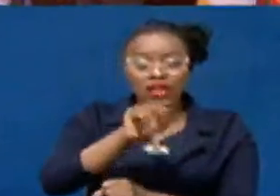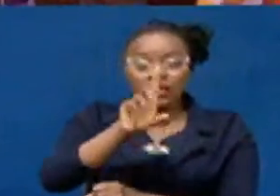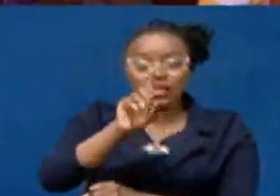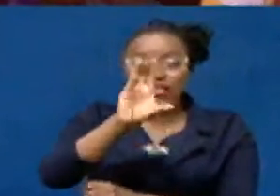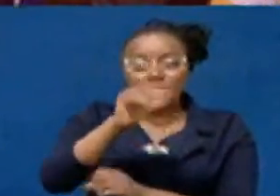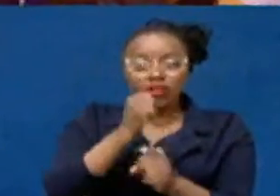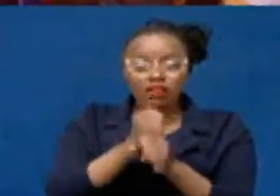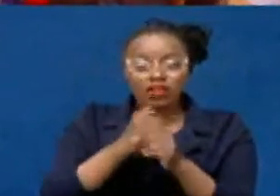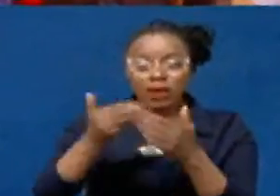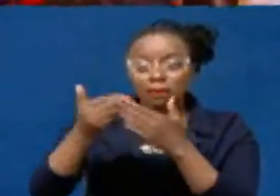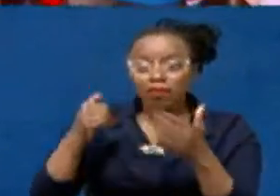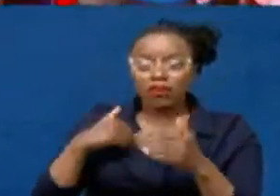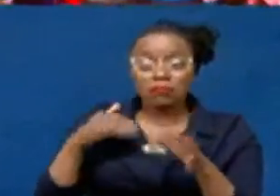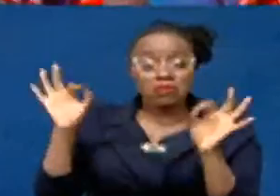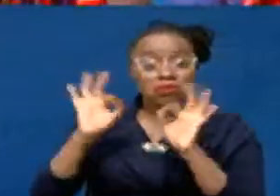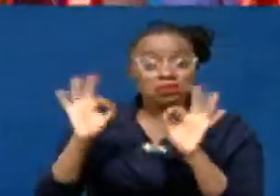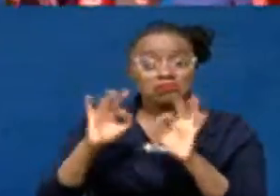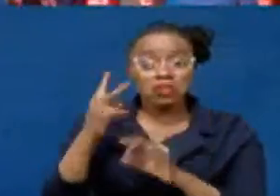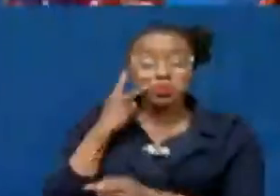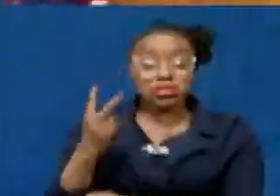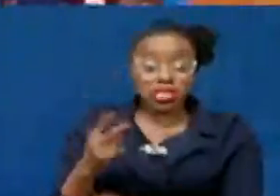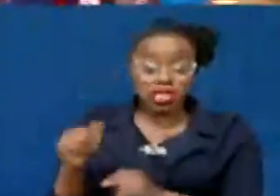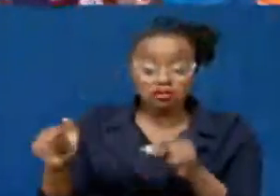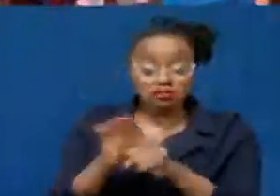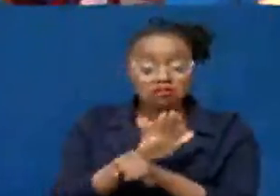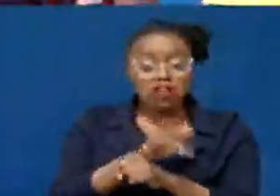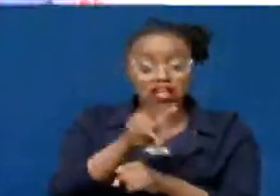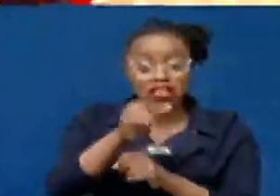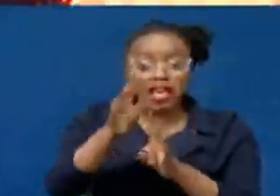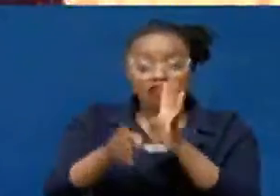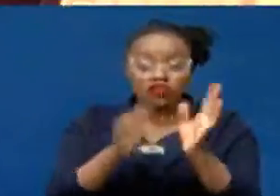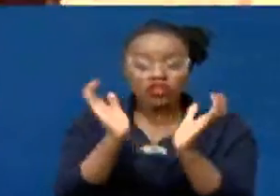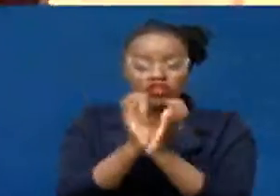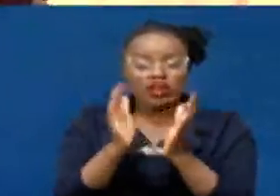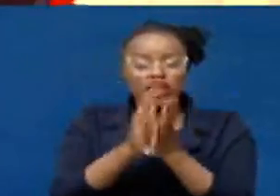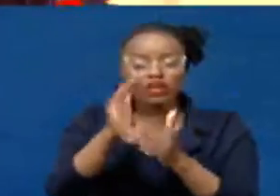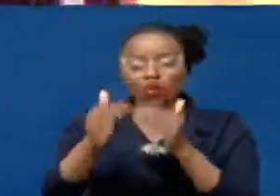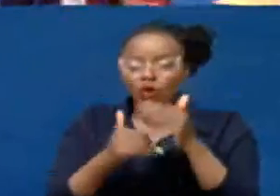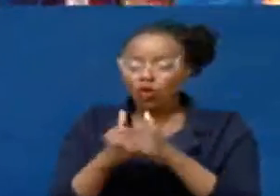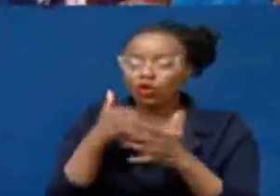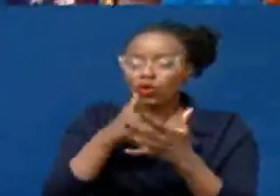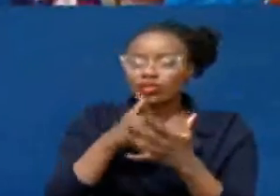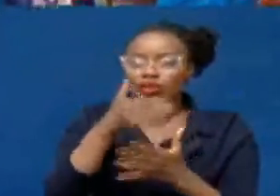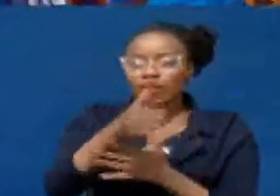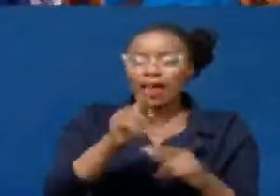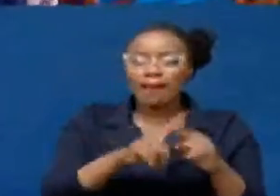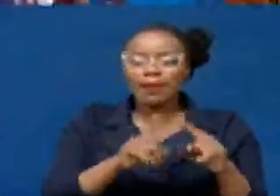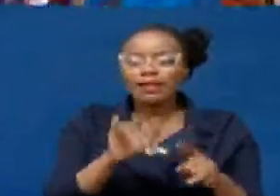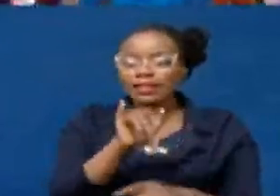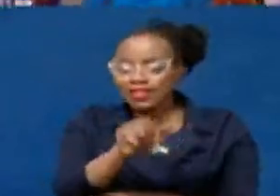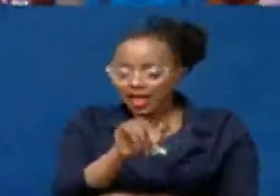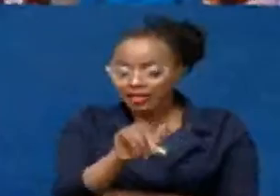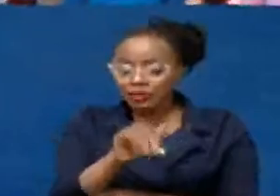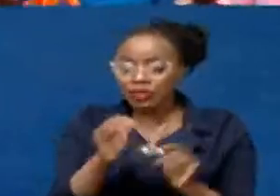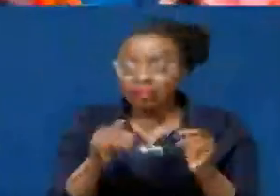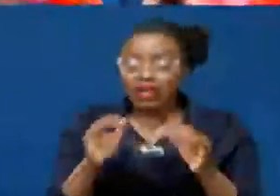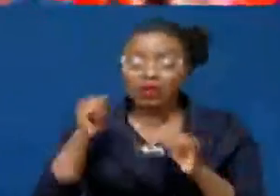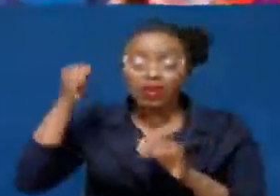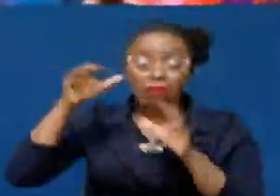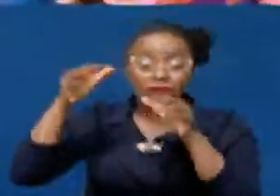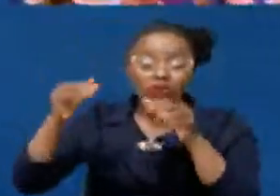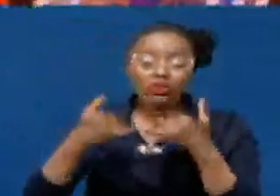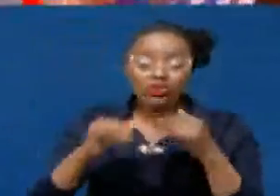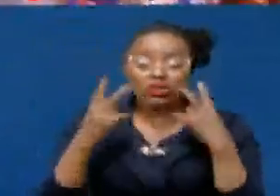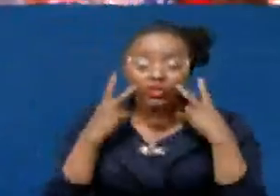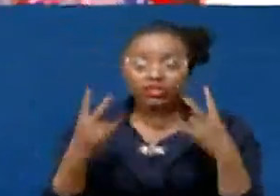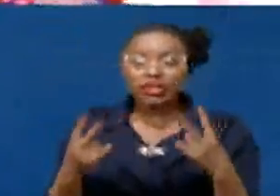have been done there in the past. For me, I was a bit surprised to see the full gymnasium and all that pertained to it. But what the parties are trying to